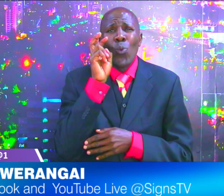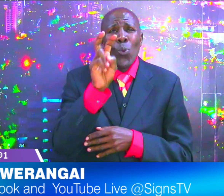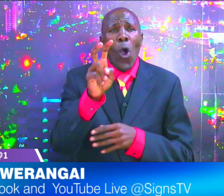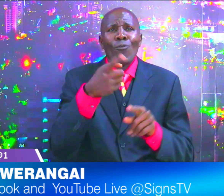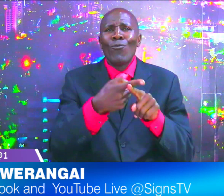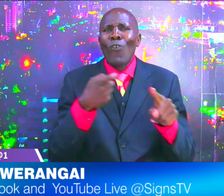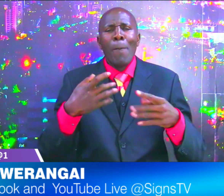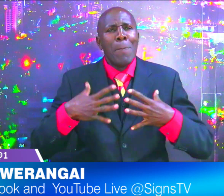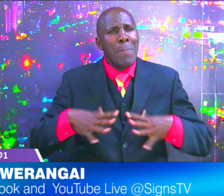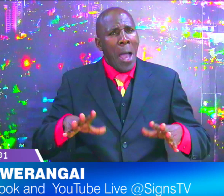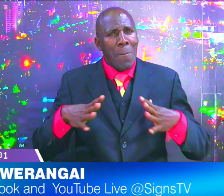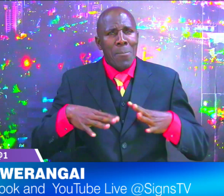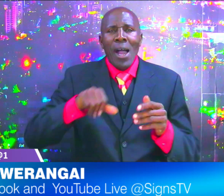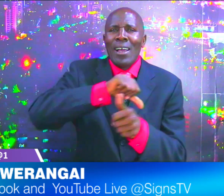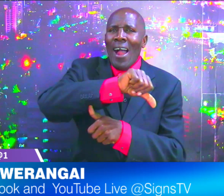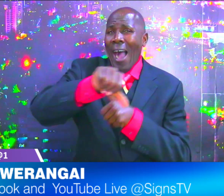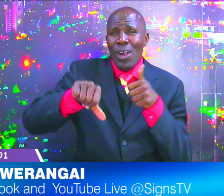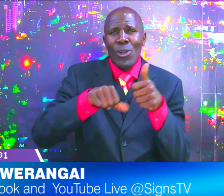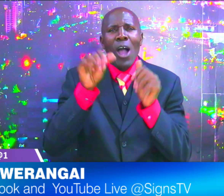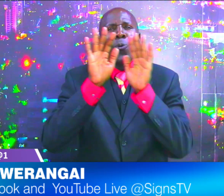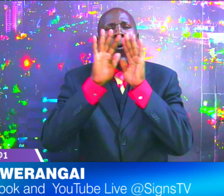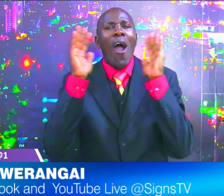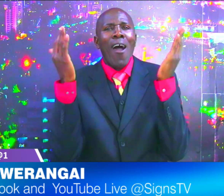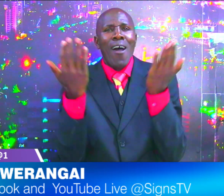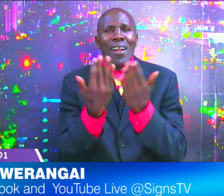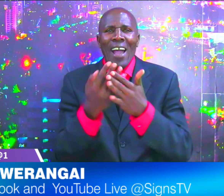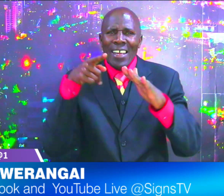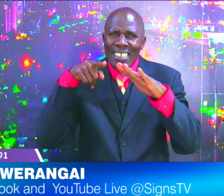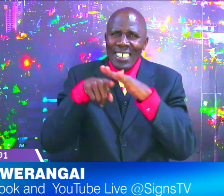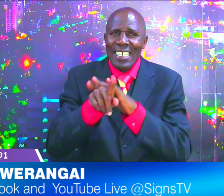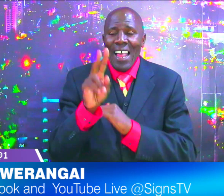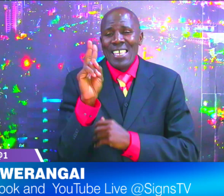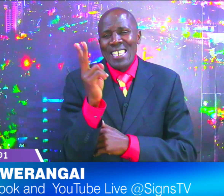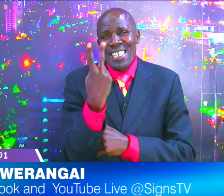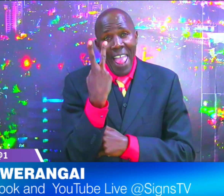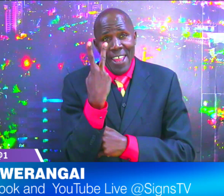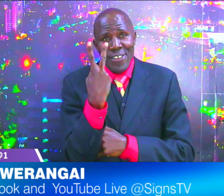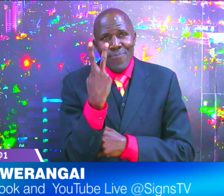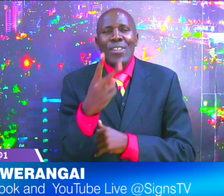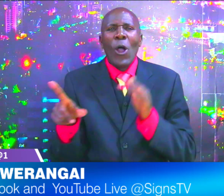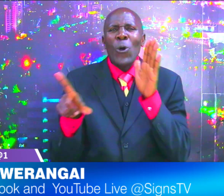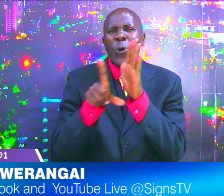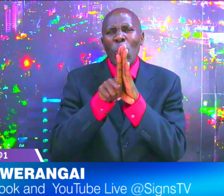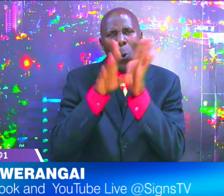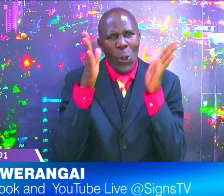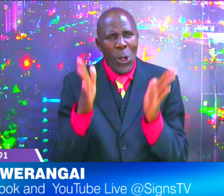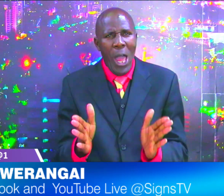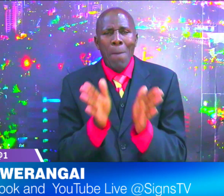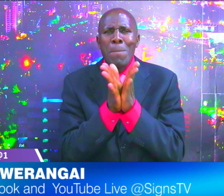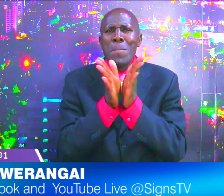collecting eye scans from people around the world, has entered its second phase.